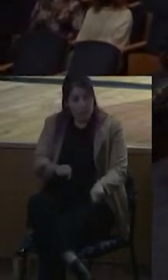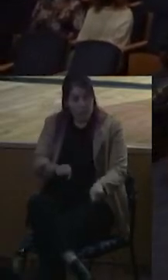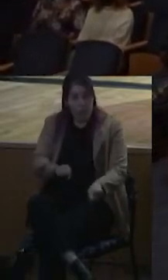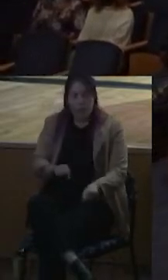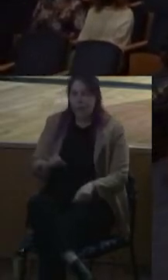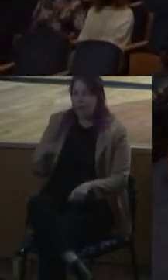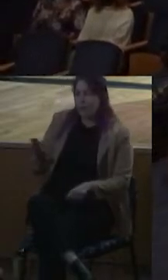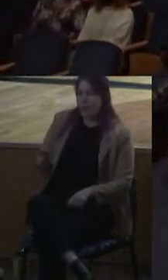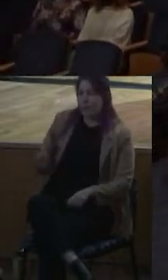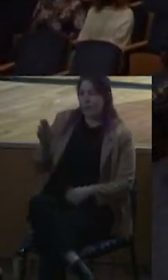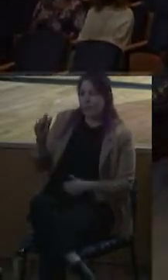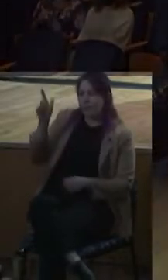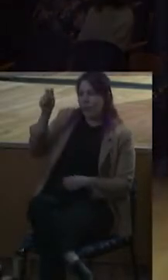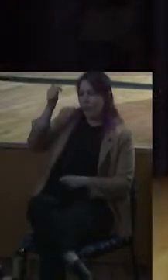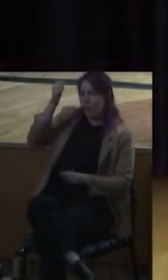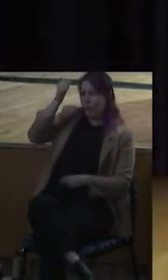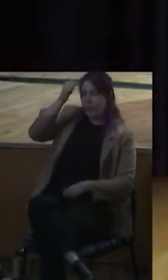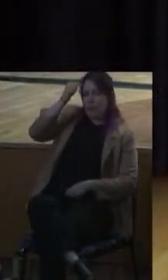The United States government,